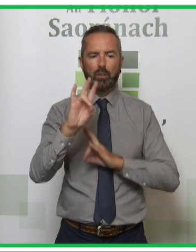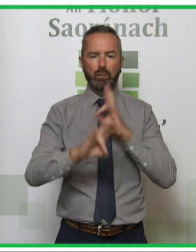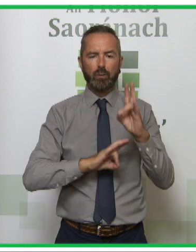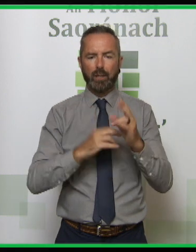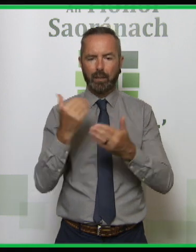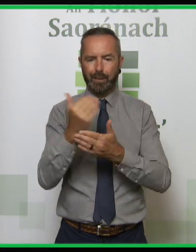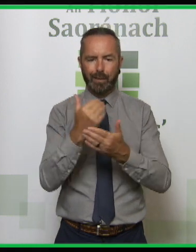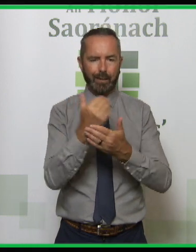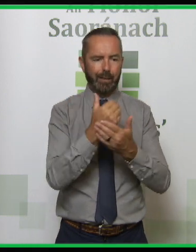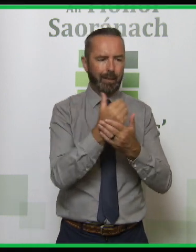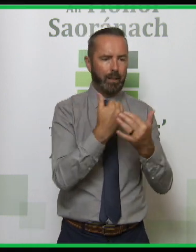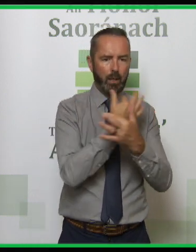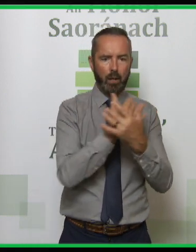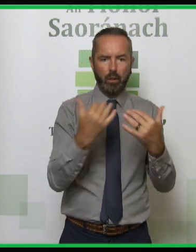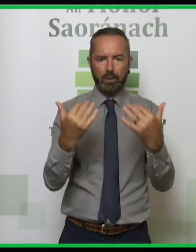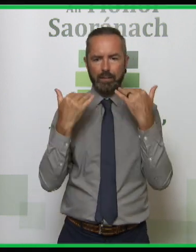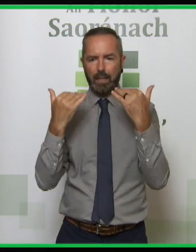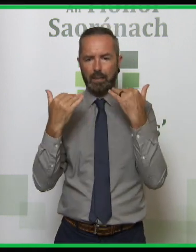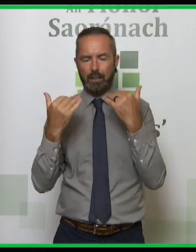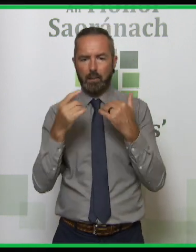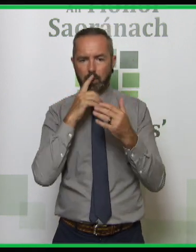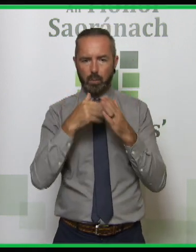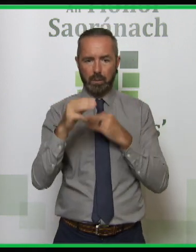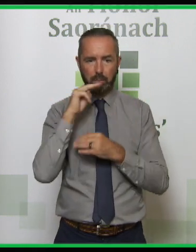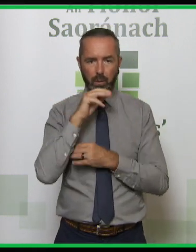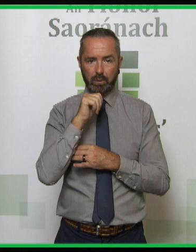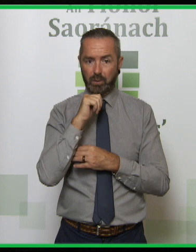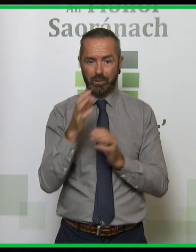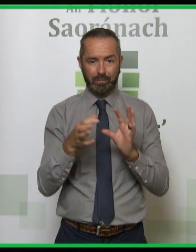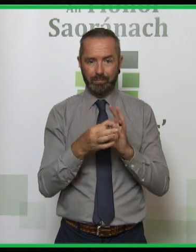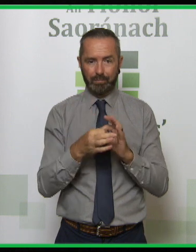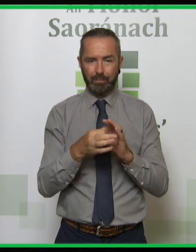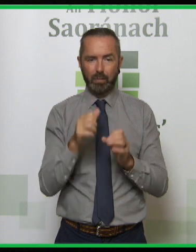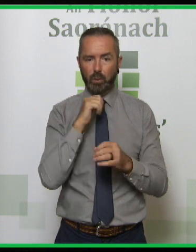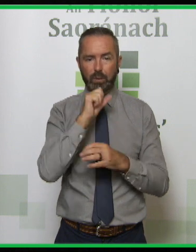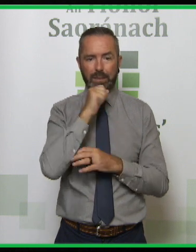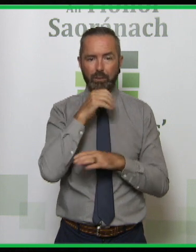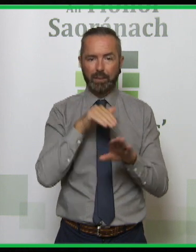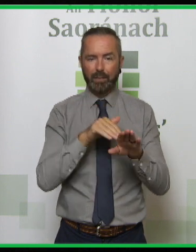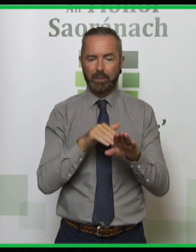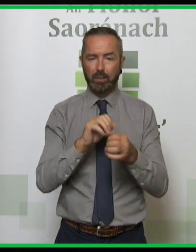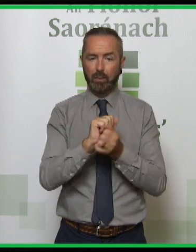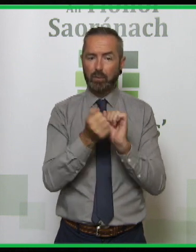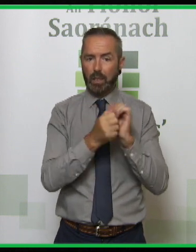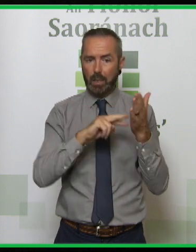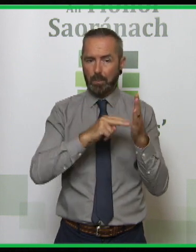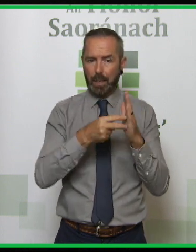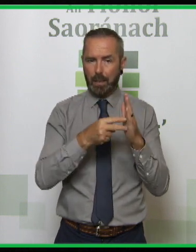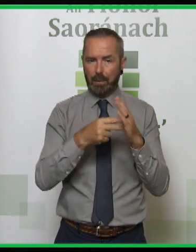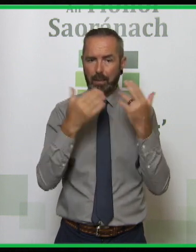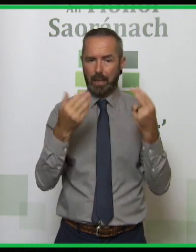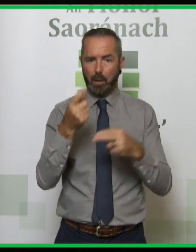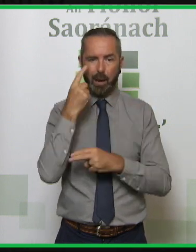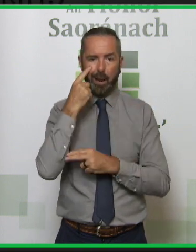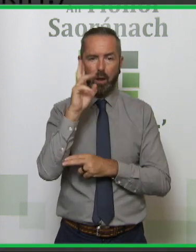data, but what's important with data is what you do with data. So we didn't see any significant effects in Chile. So they've changed tack, and now they're looking at the Unplugged